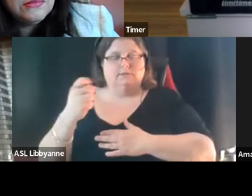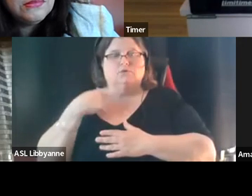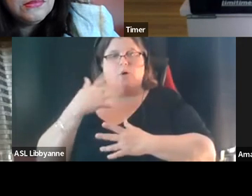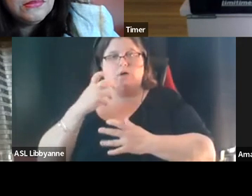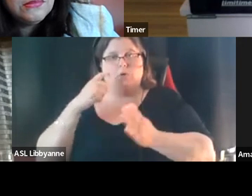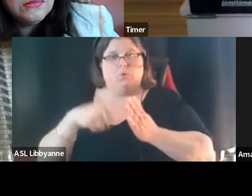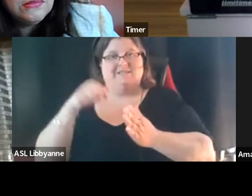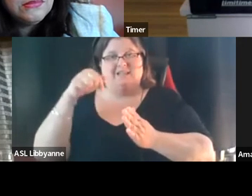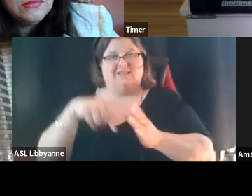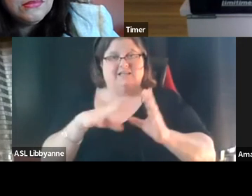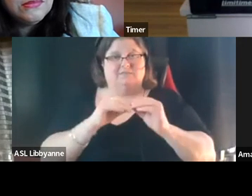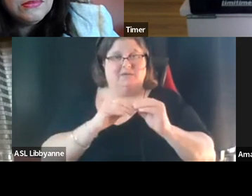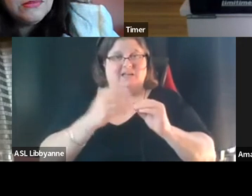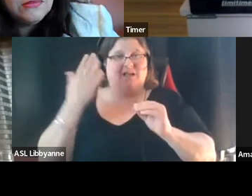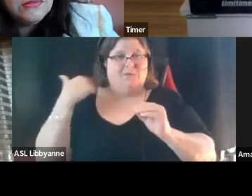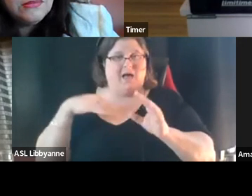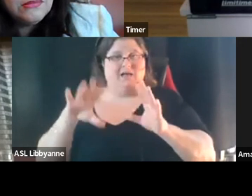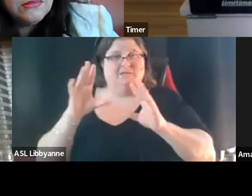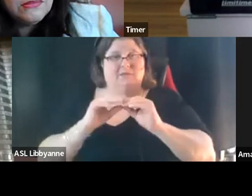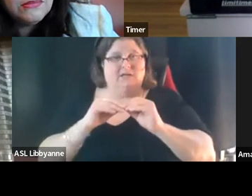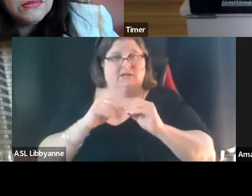meeting and the past meetings, we're asking